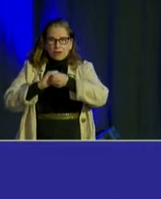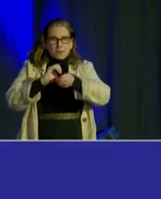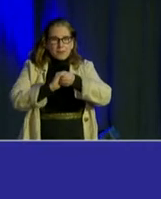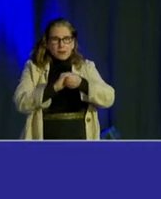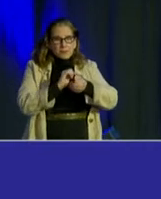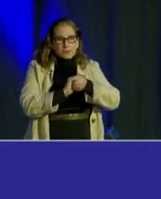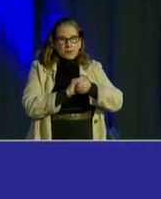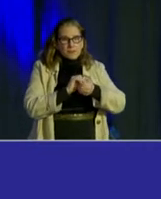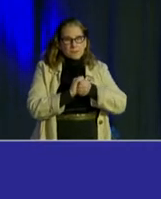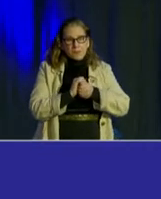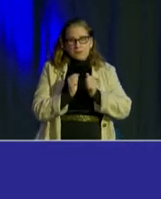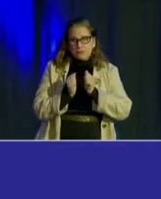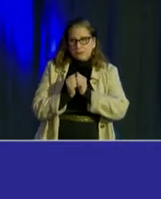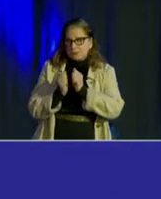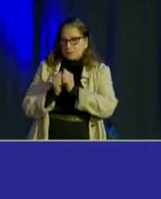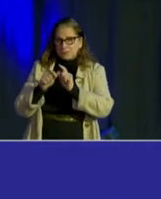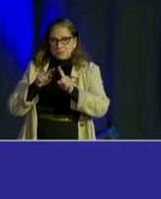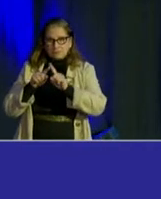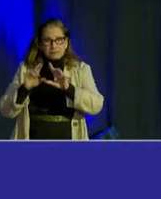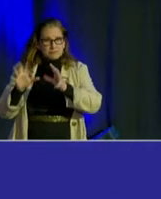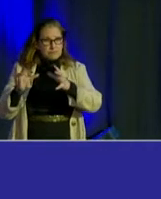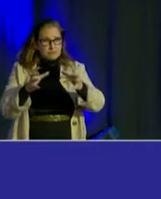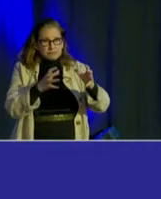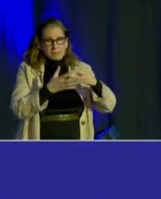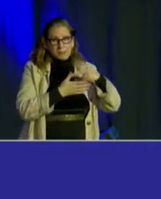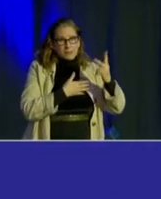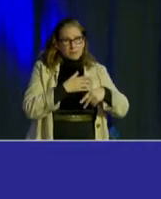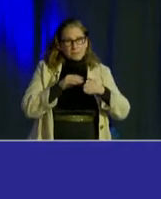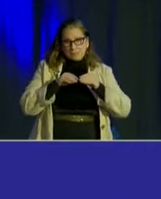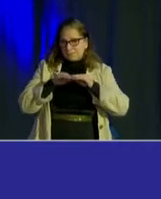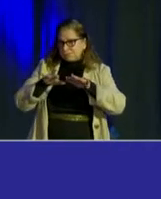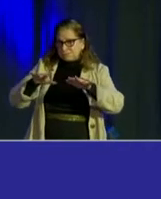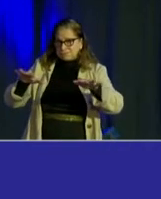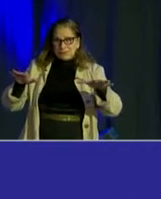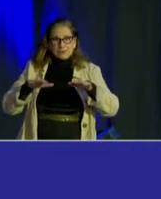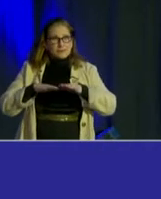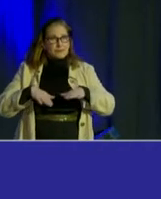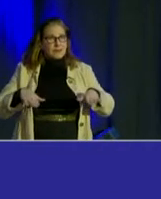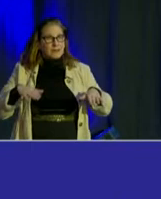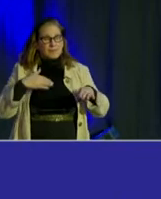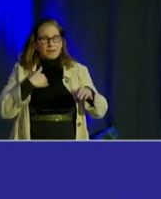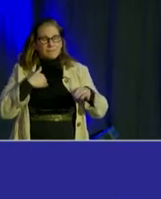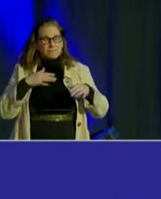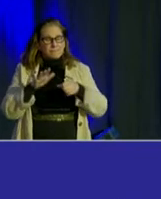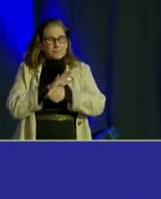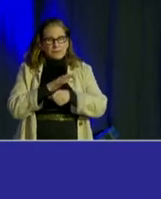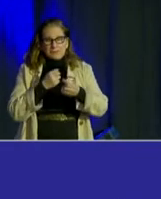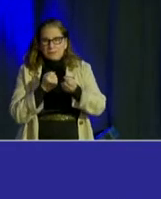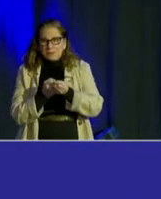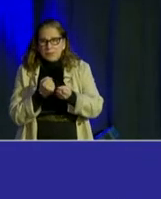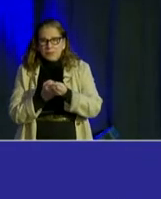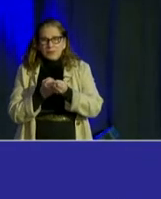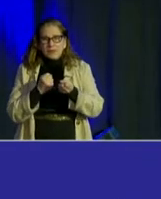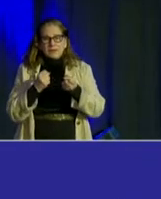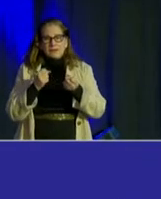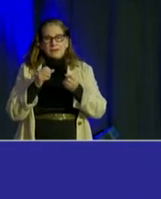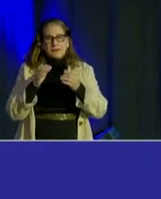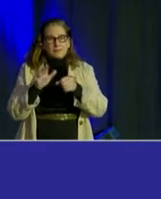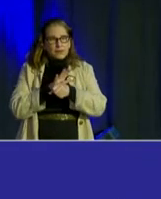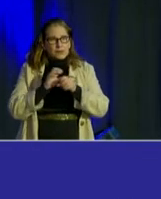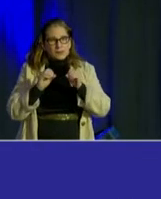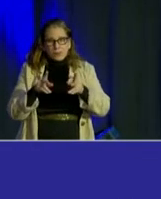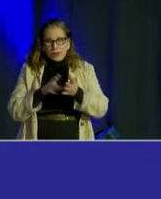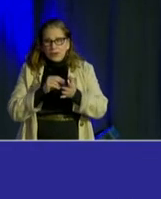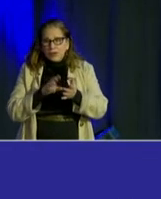with learning and supports for our kids. Partnerships with parks and camps and the Marion Barry Summer Youth Employment